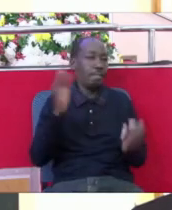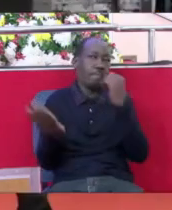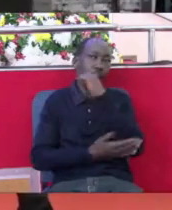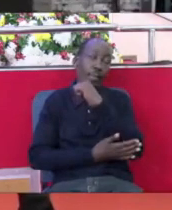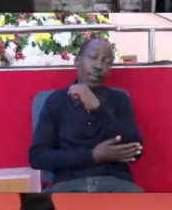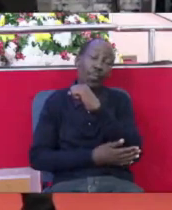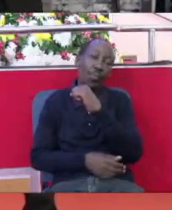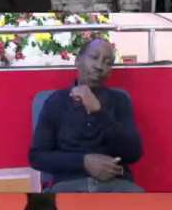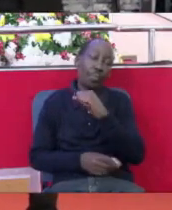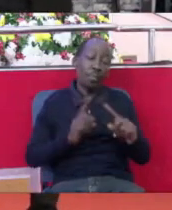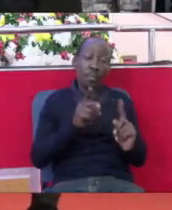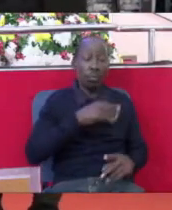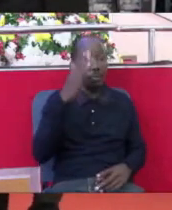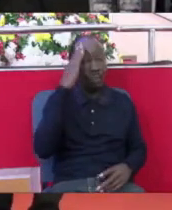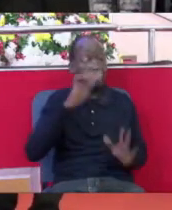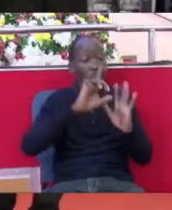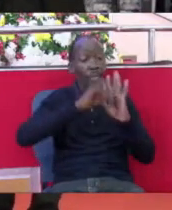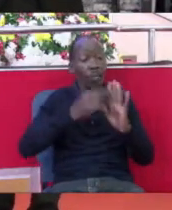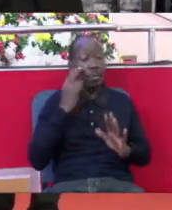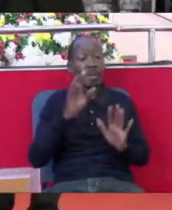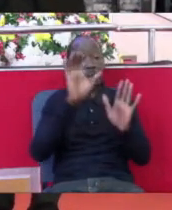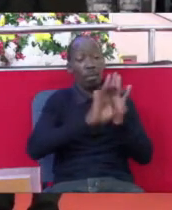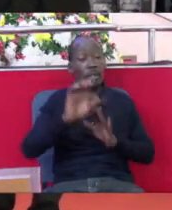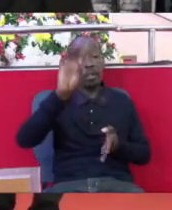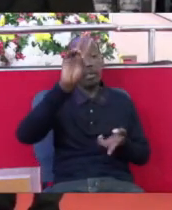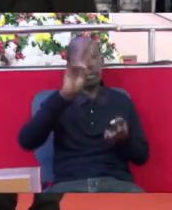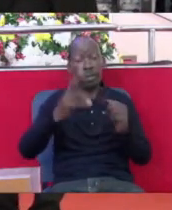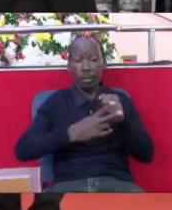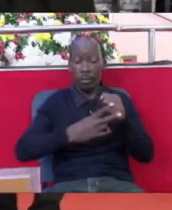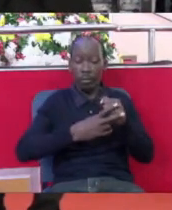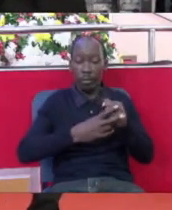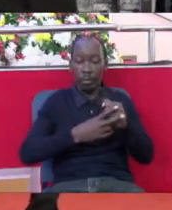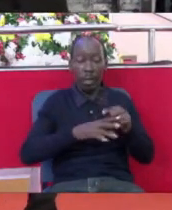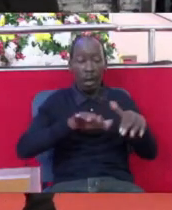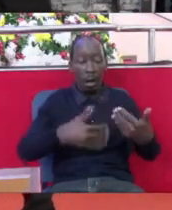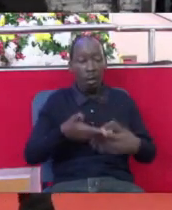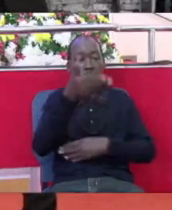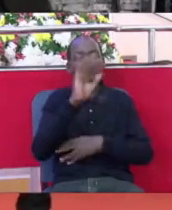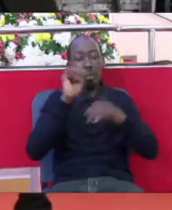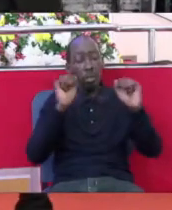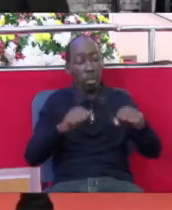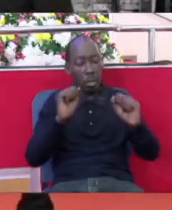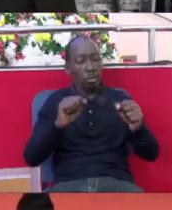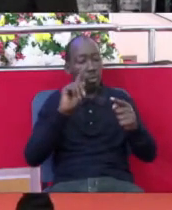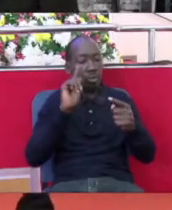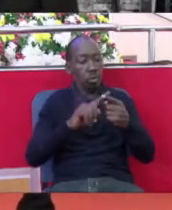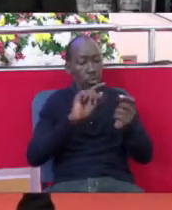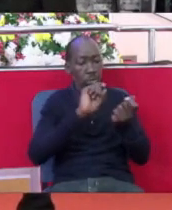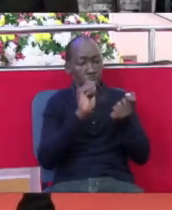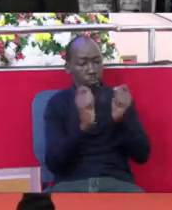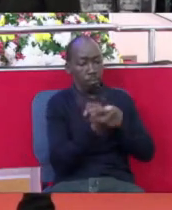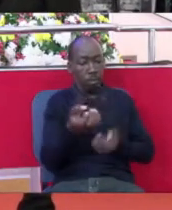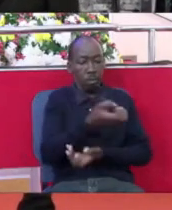ngumu. But we know that later we have seen in chapter 7, lakini tunaona katika mlango wa 7, how God was able to turn the economy